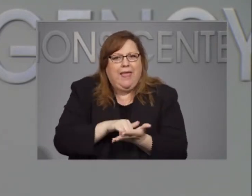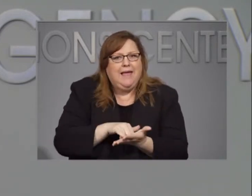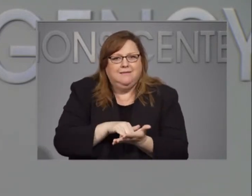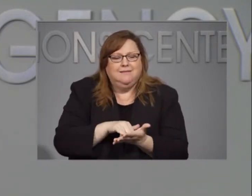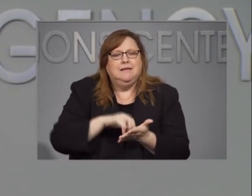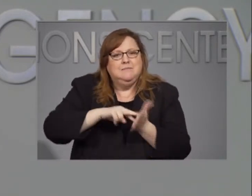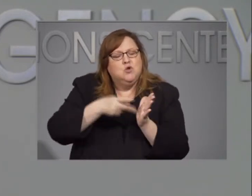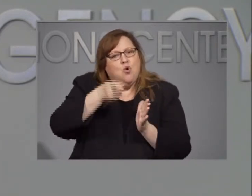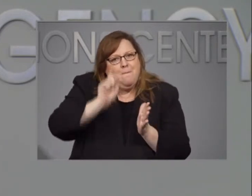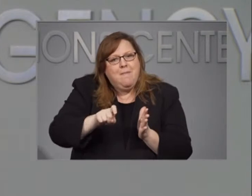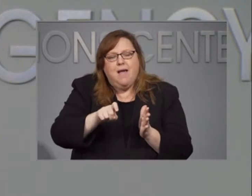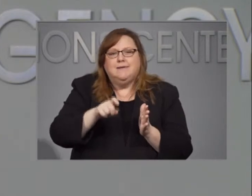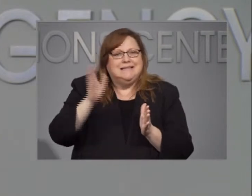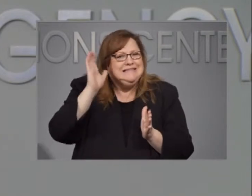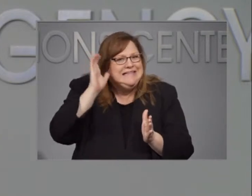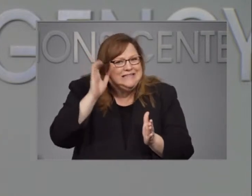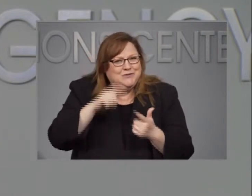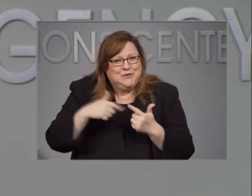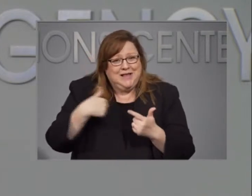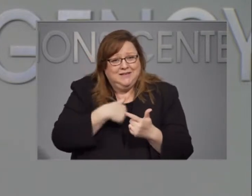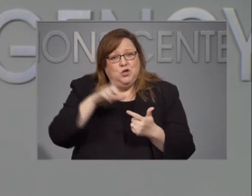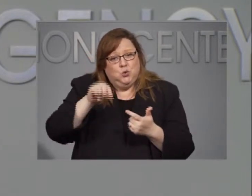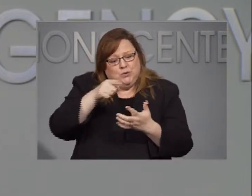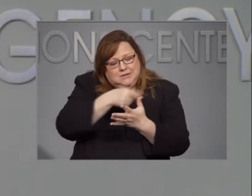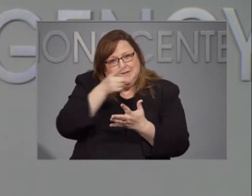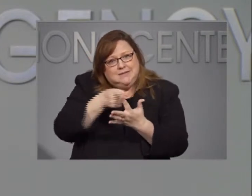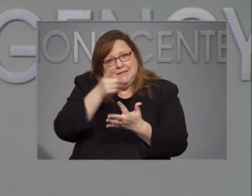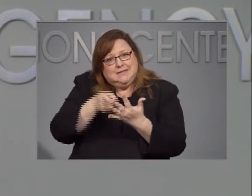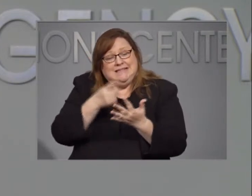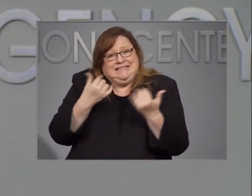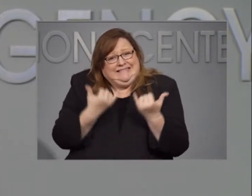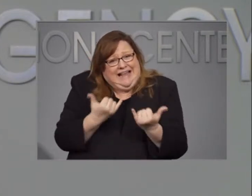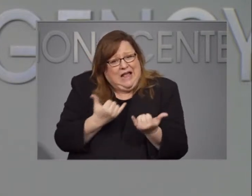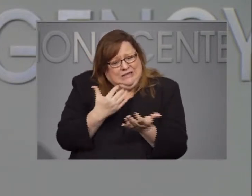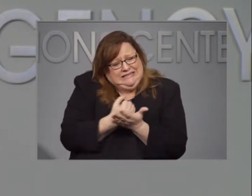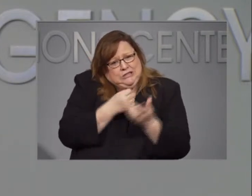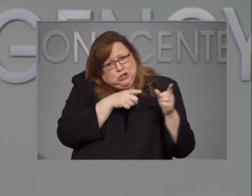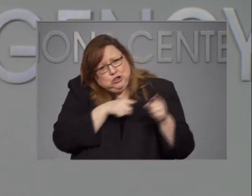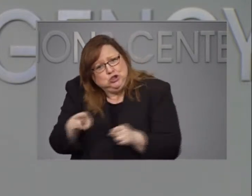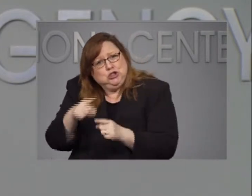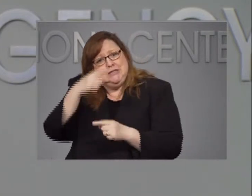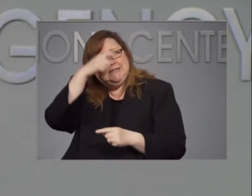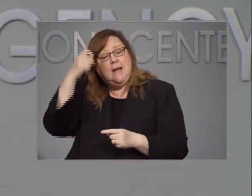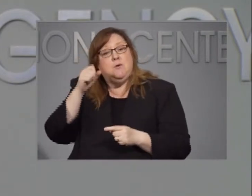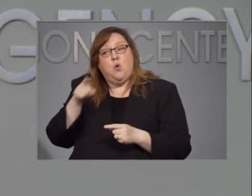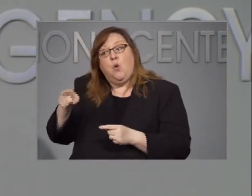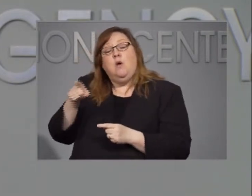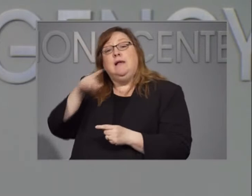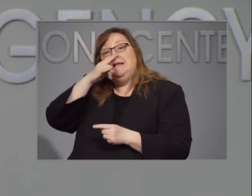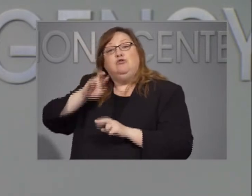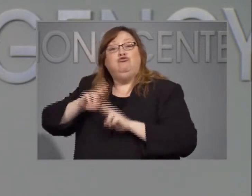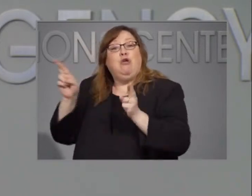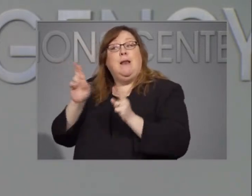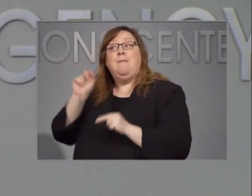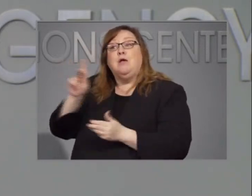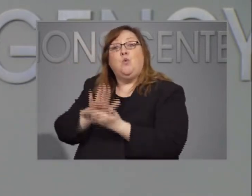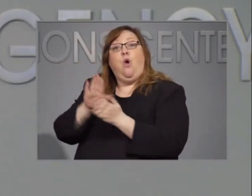we can do now to make sure that we can get our kids back to school in August and do other things. Thanks.